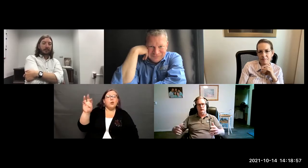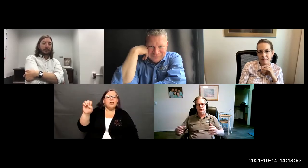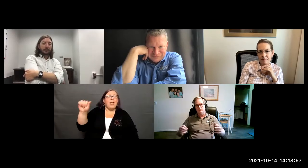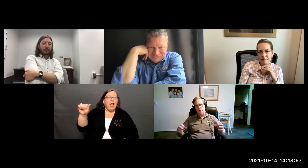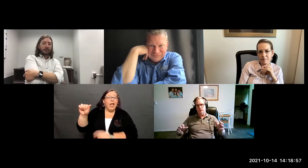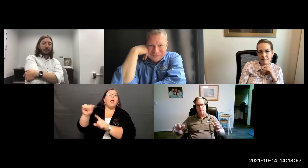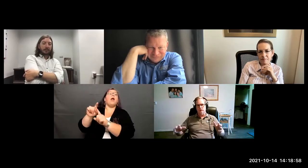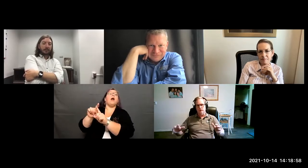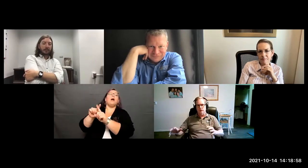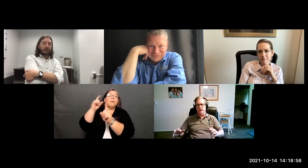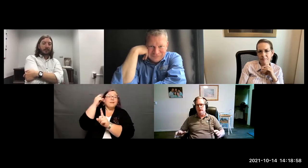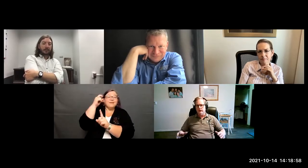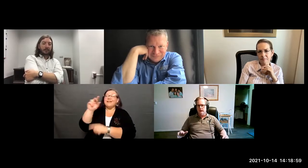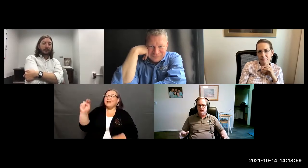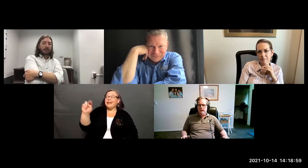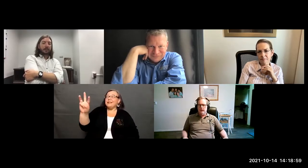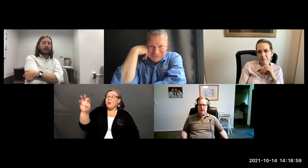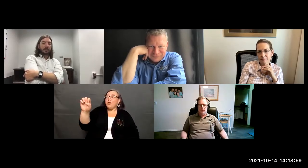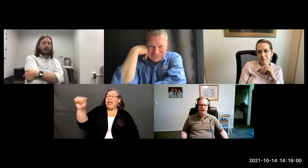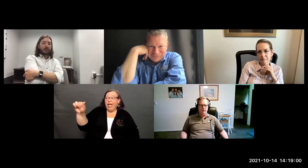their relationship a little unique